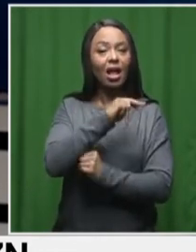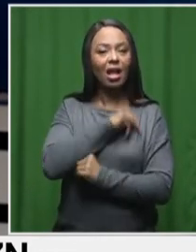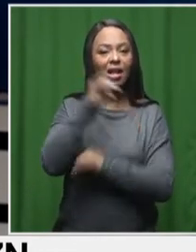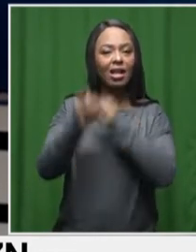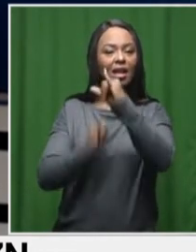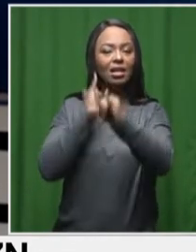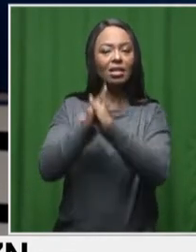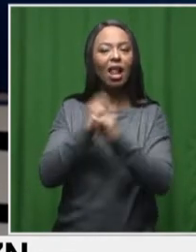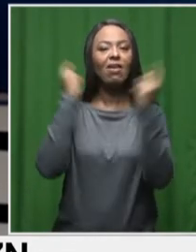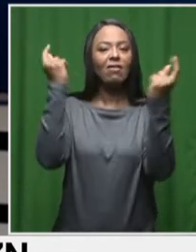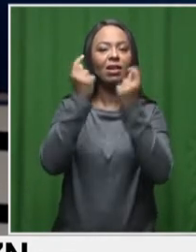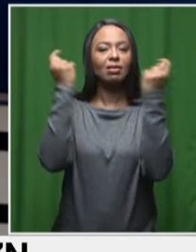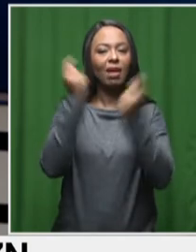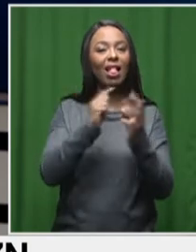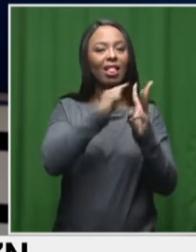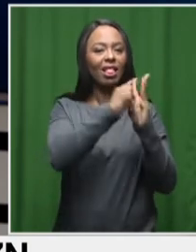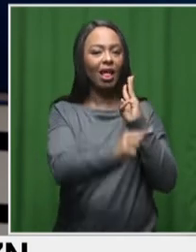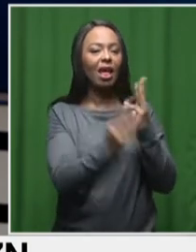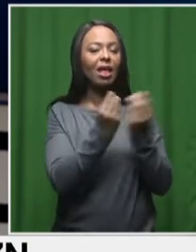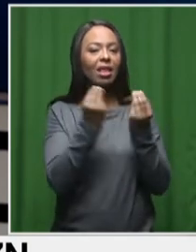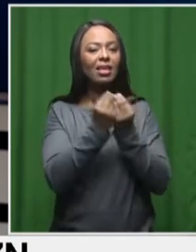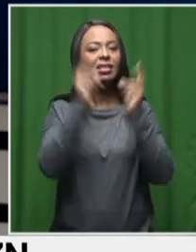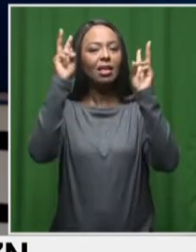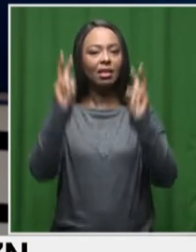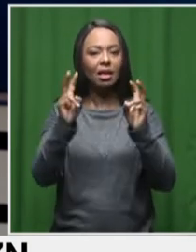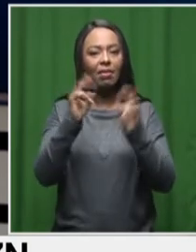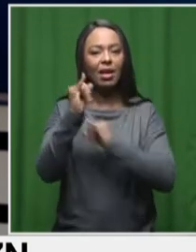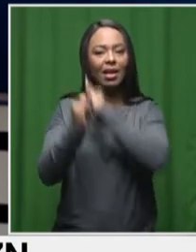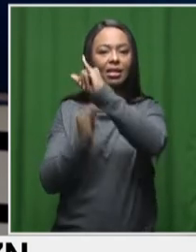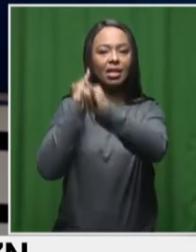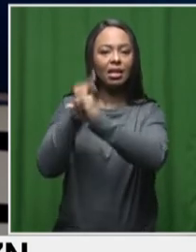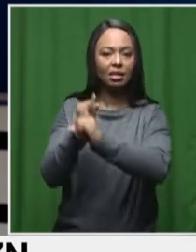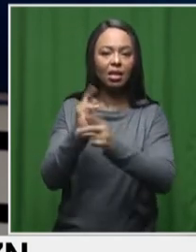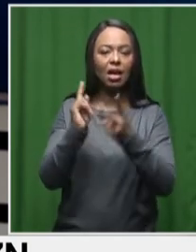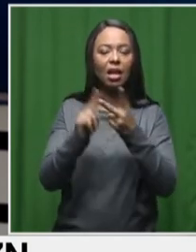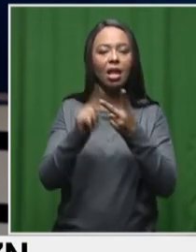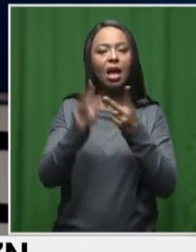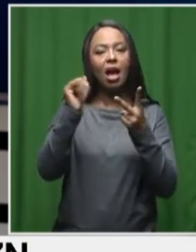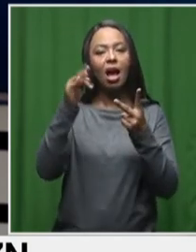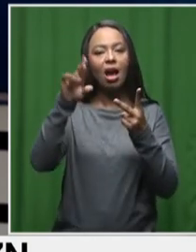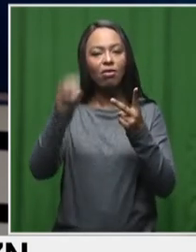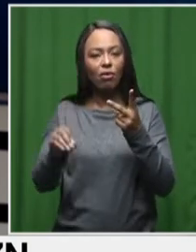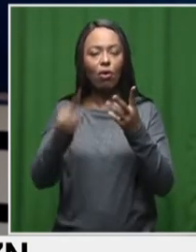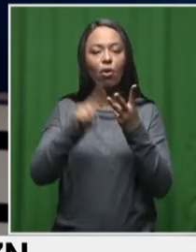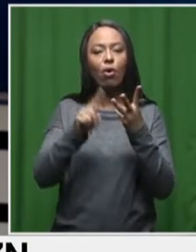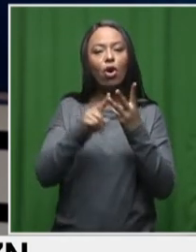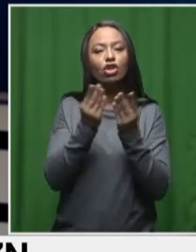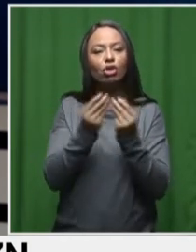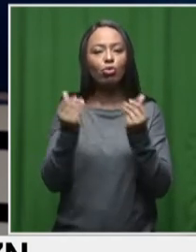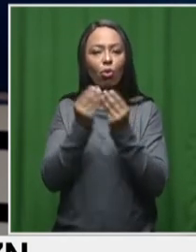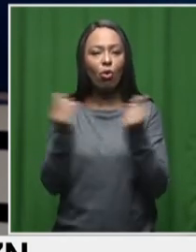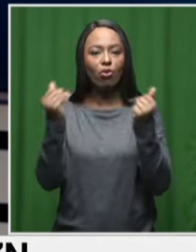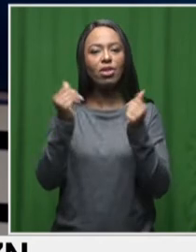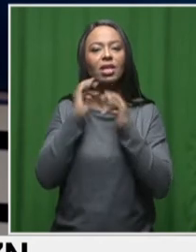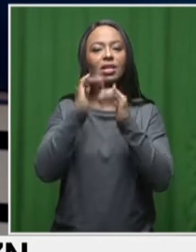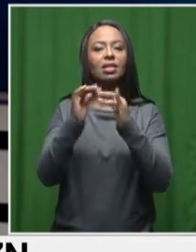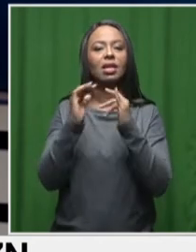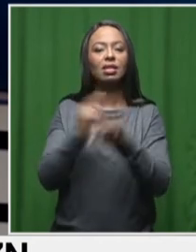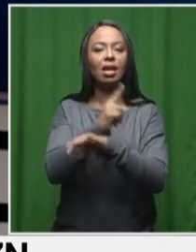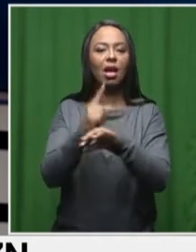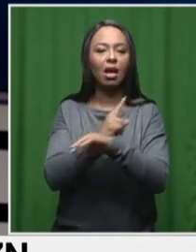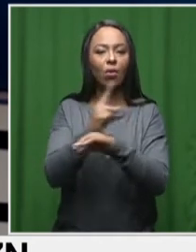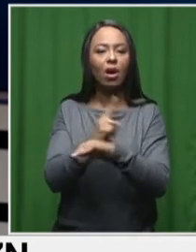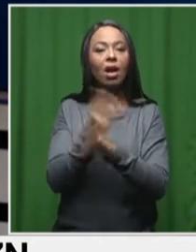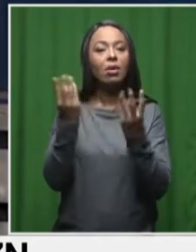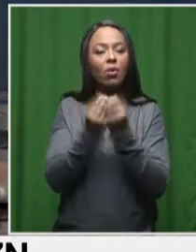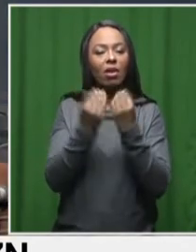feature three segmented themes: the International Jazz Hour, Afro Jazz Hours, and Smooth Jazz Hour. With a gala dinner